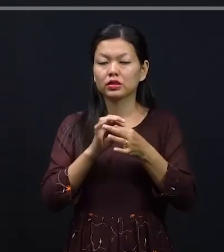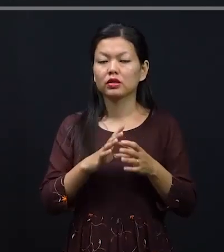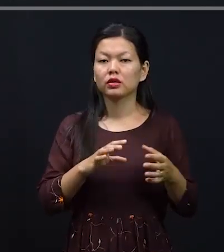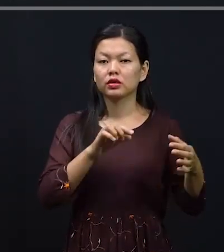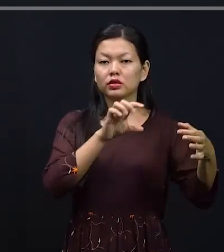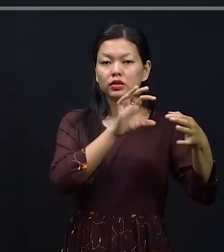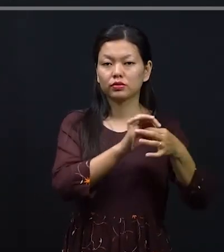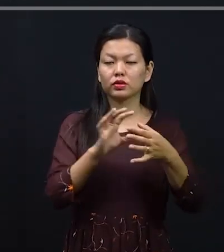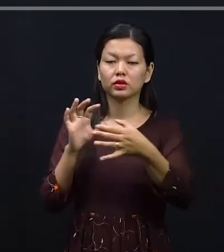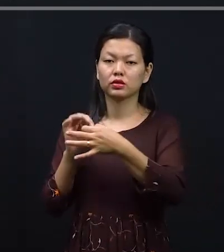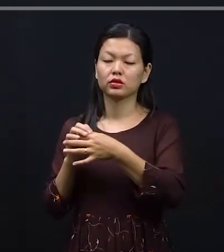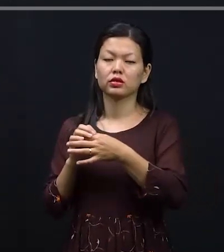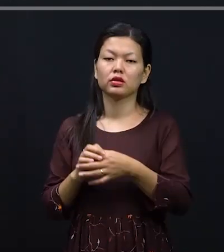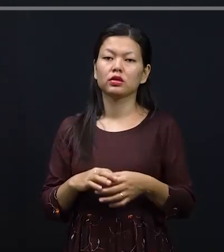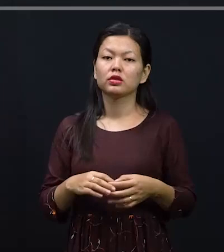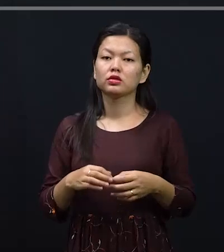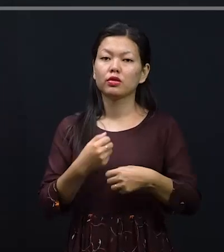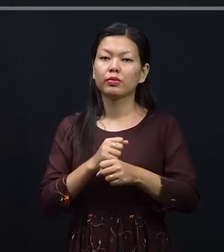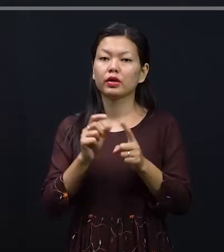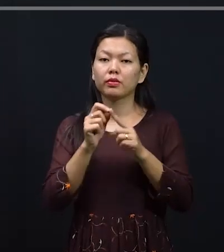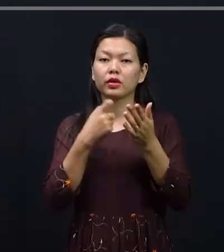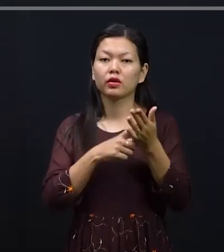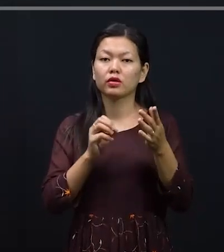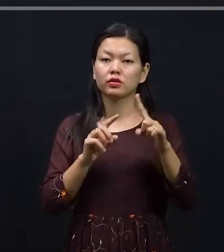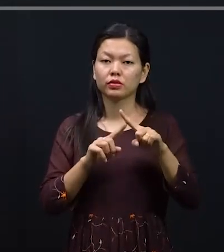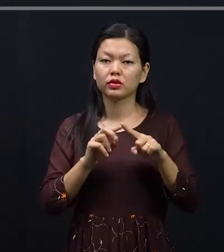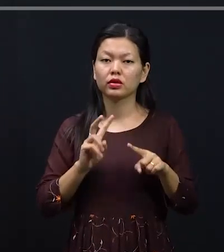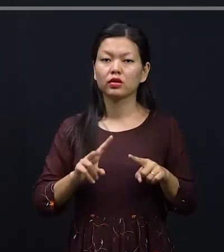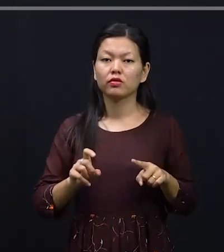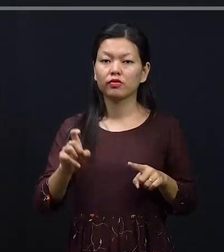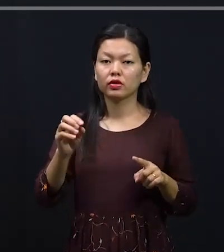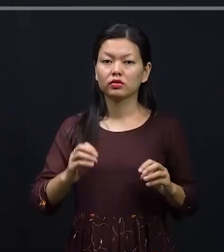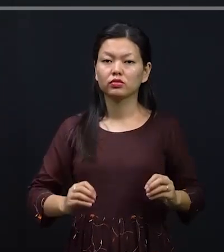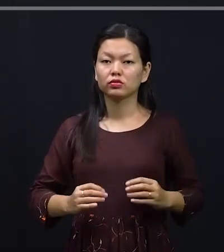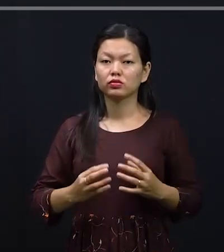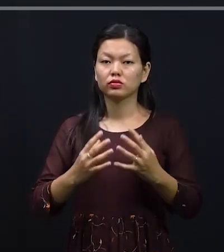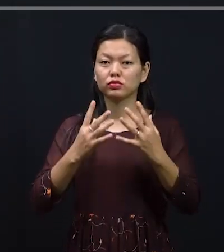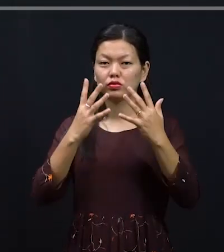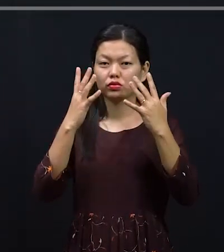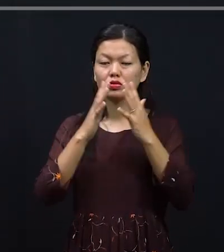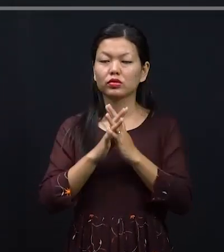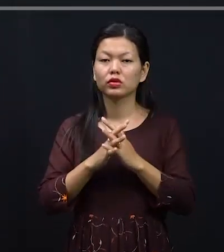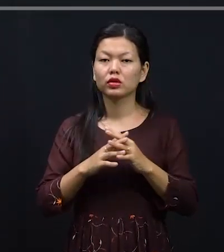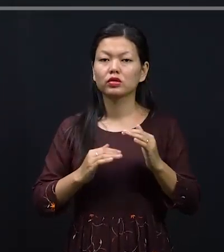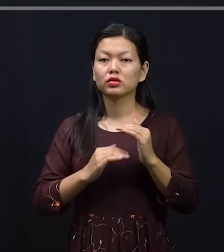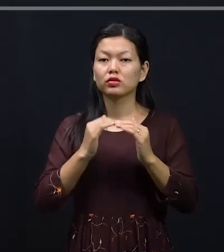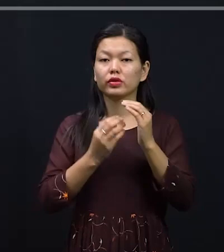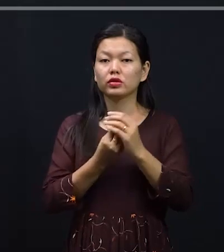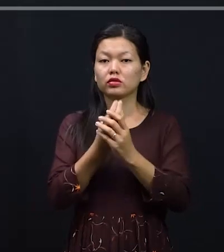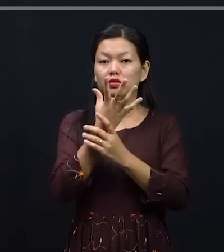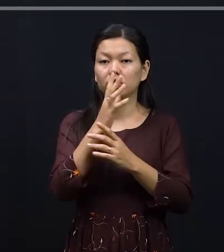incorporated sulfur, radioactive sulfur, in its protein coat, and viruses that grew in medium containing phosphorus, radioactive